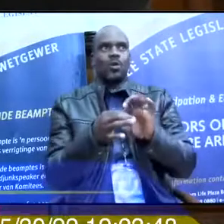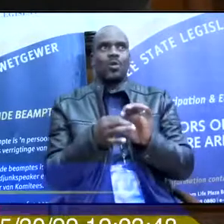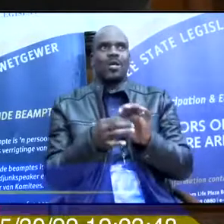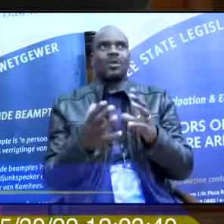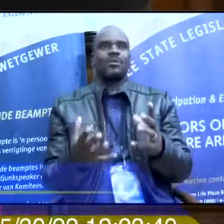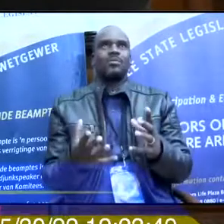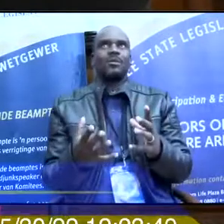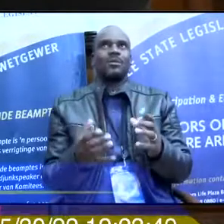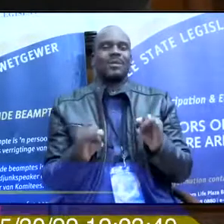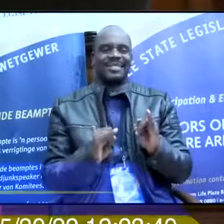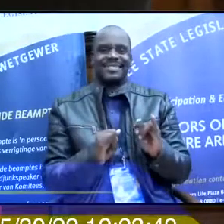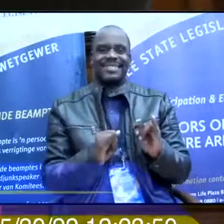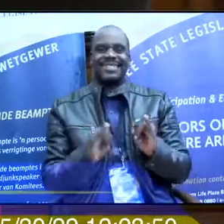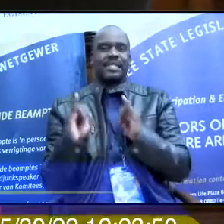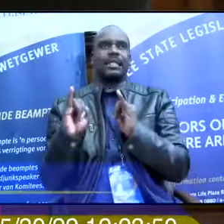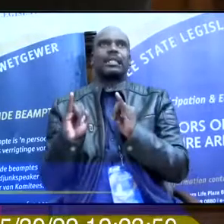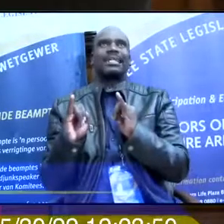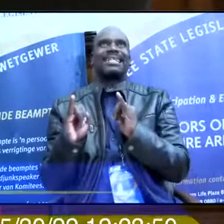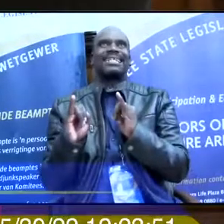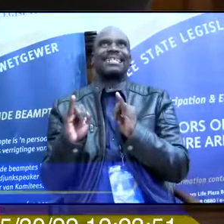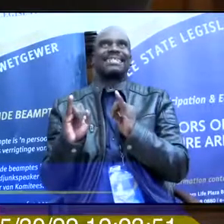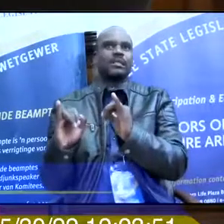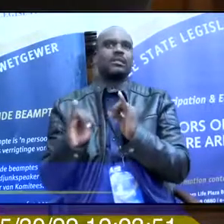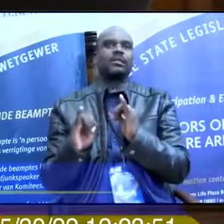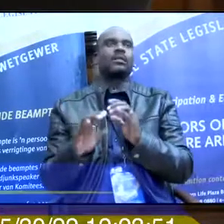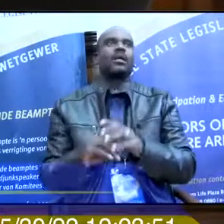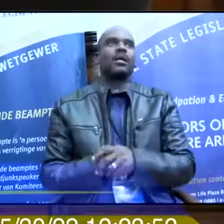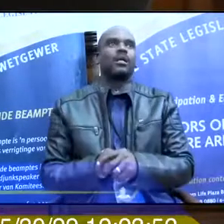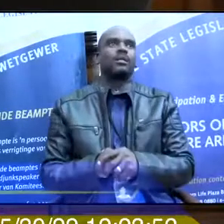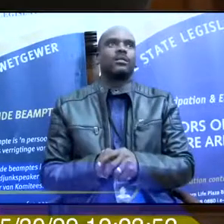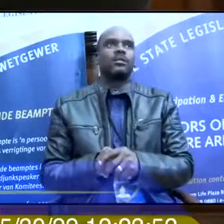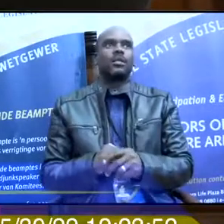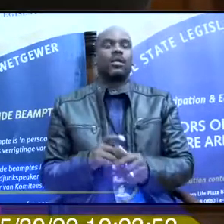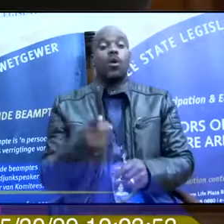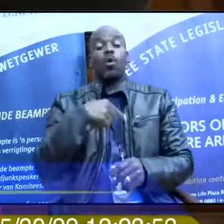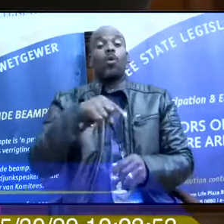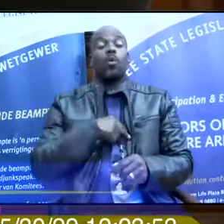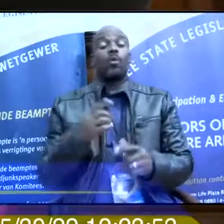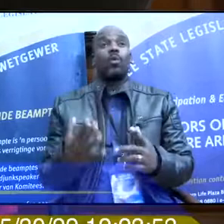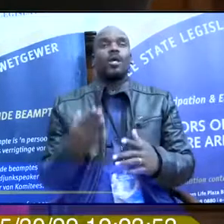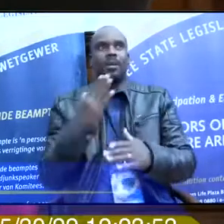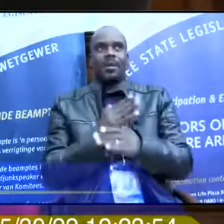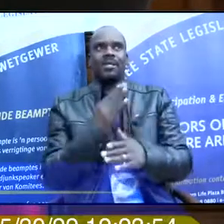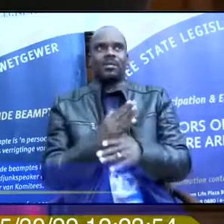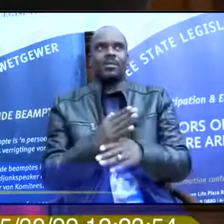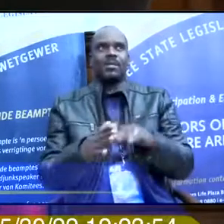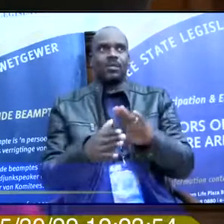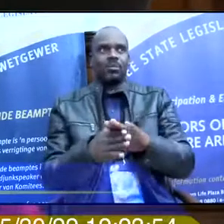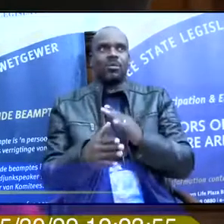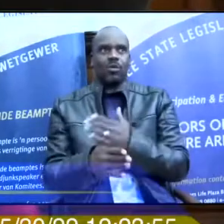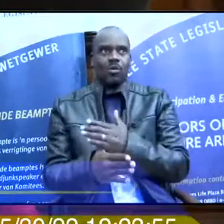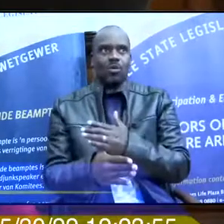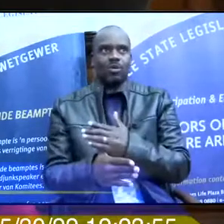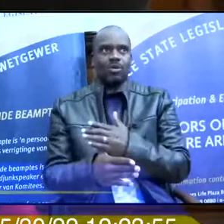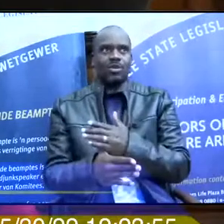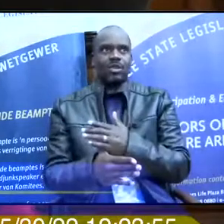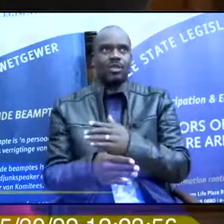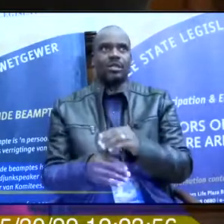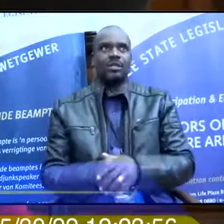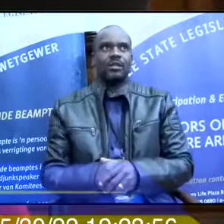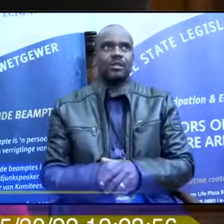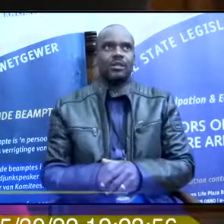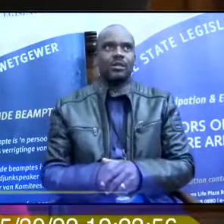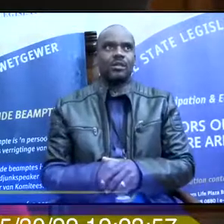dangerous you know approach to us as workers because it creates a